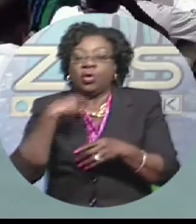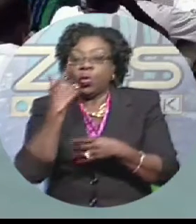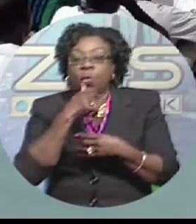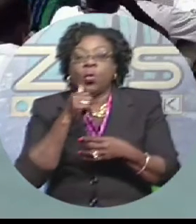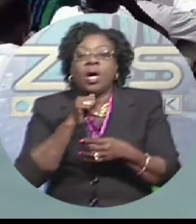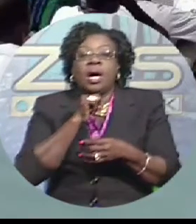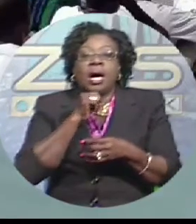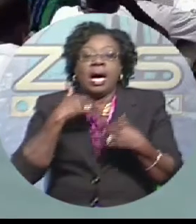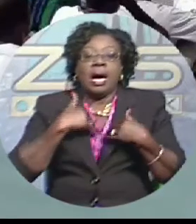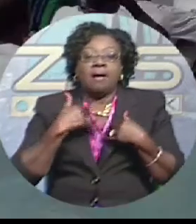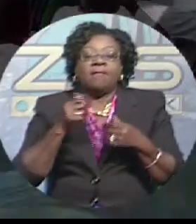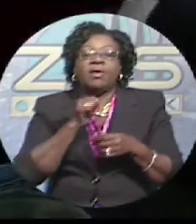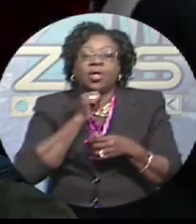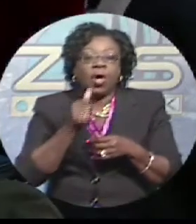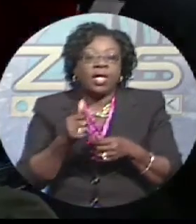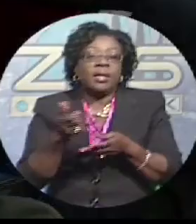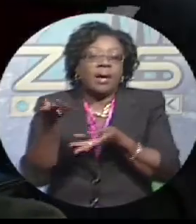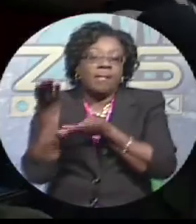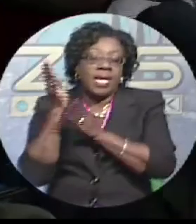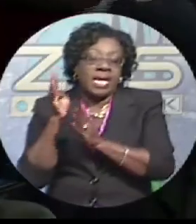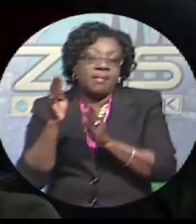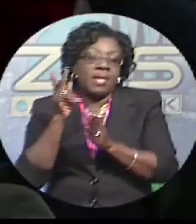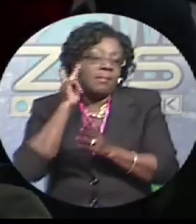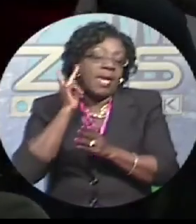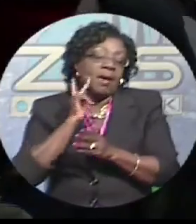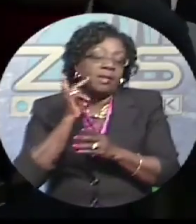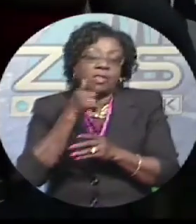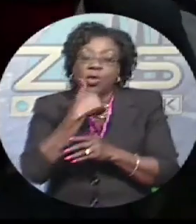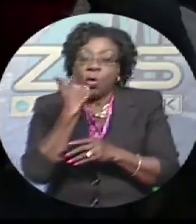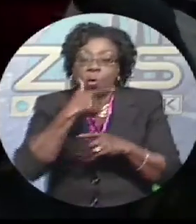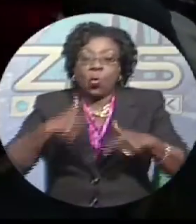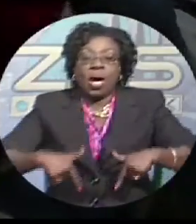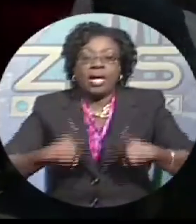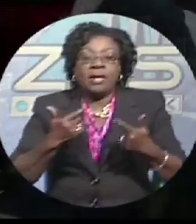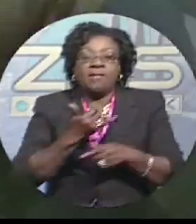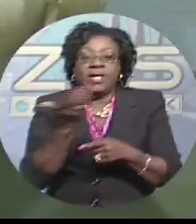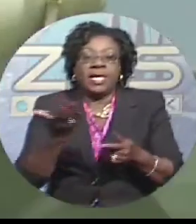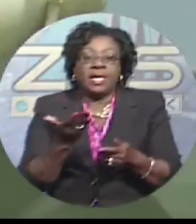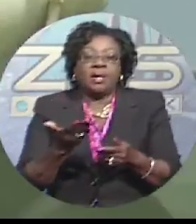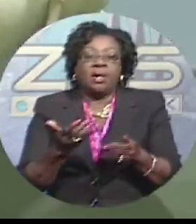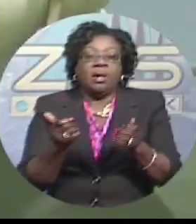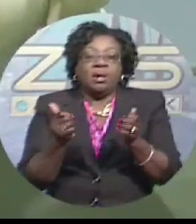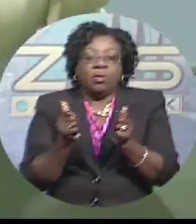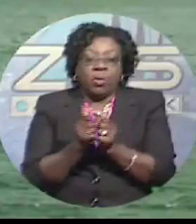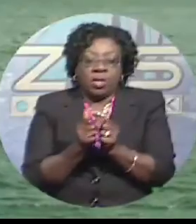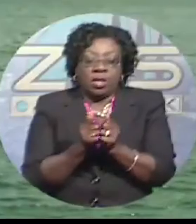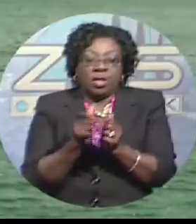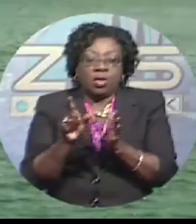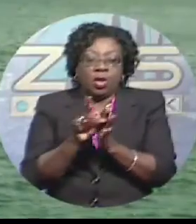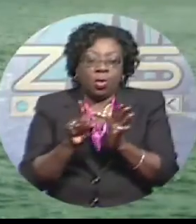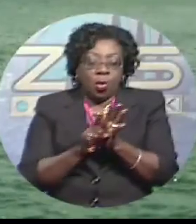are here lawfully. The new legislation also makes way for an immigration reserve unit. The public is